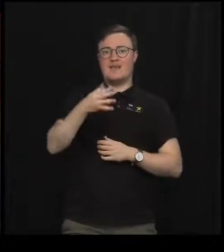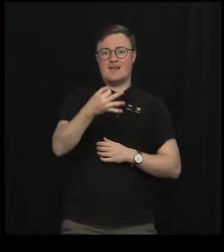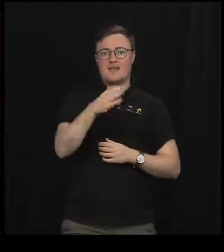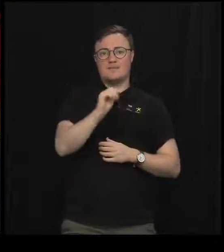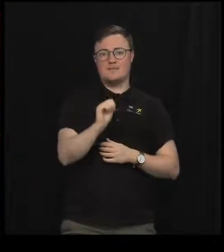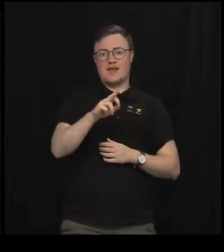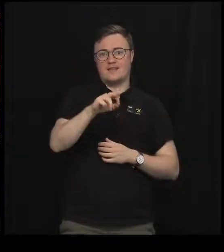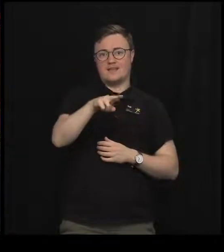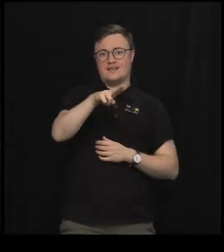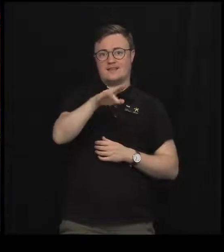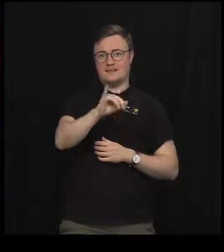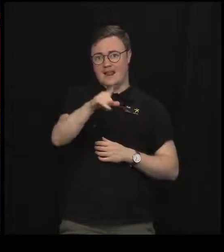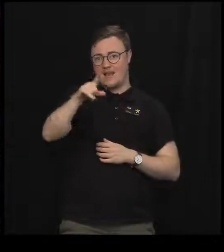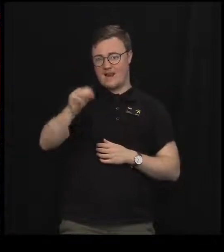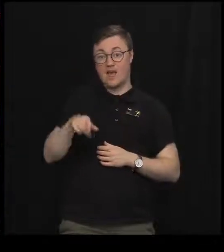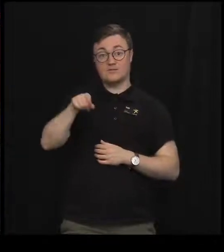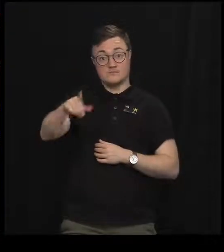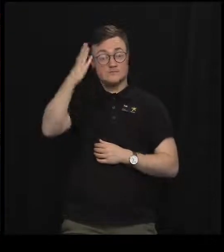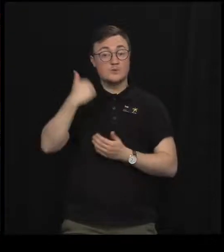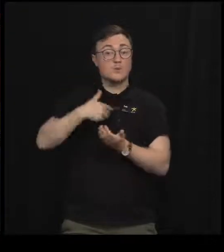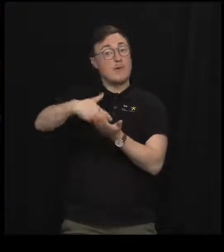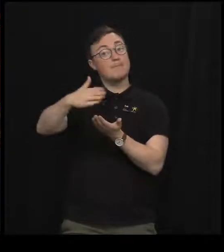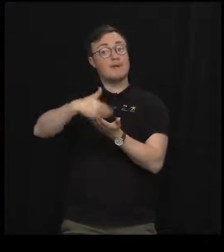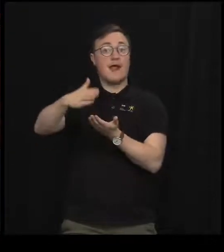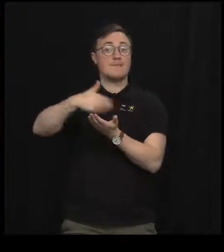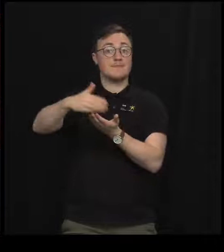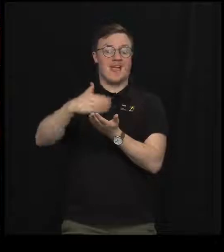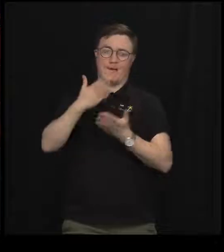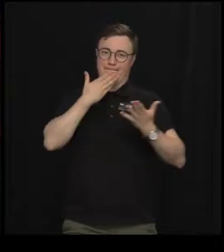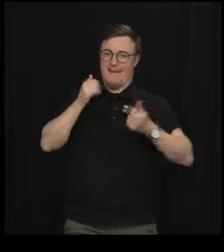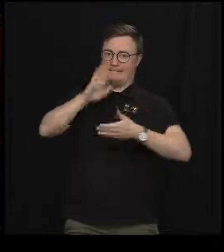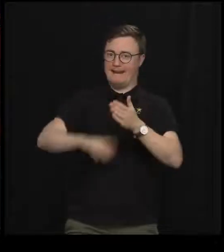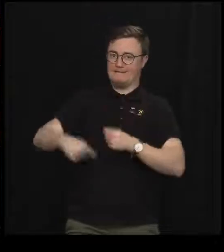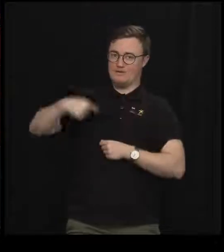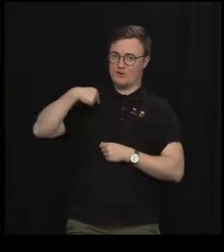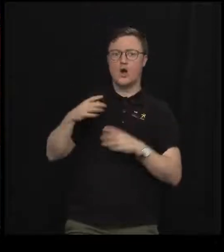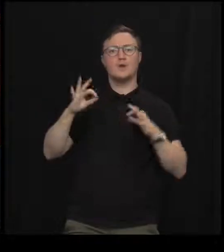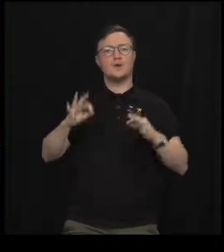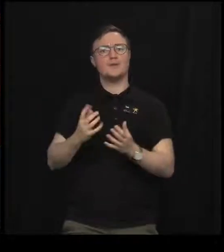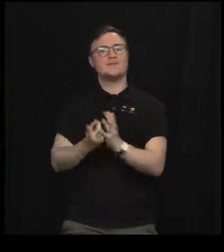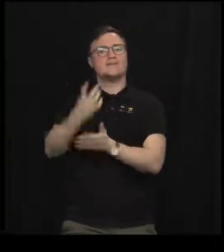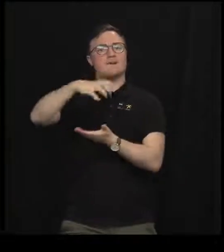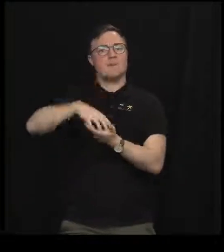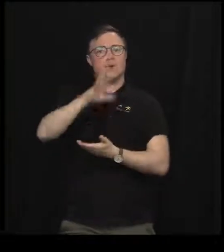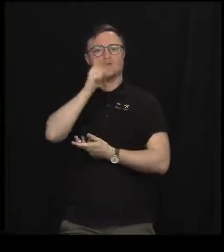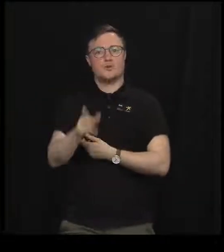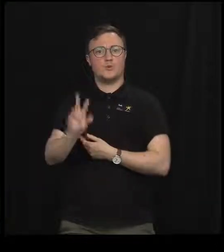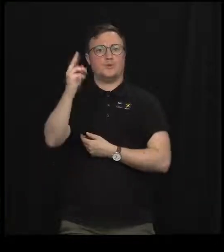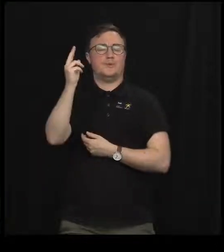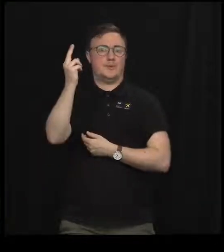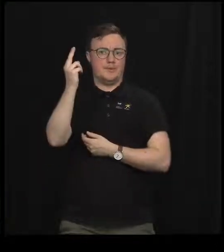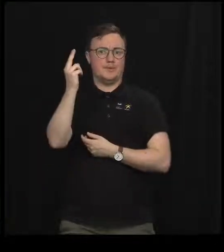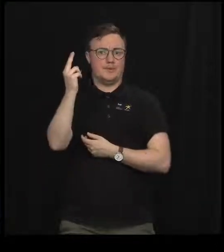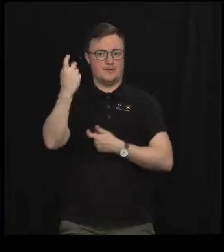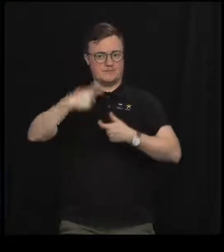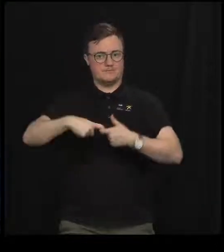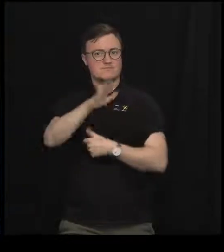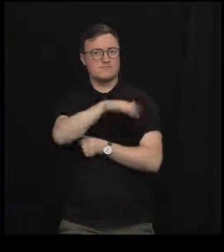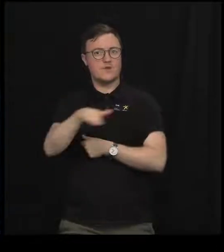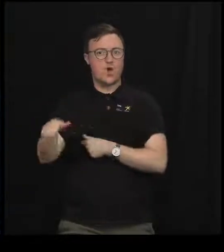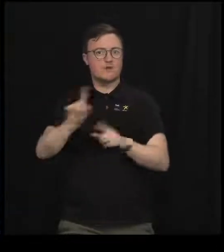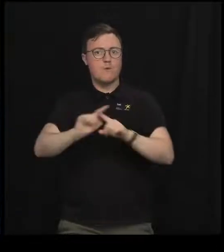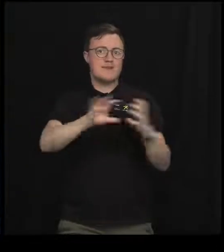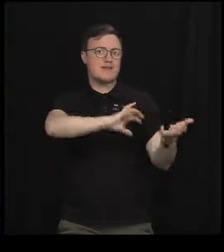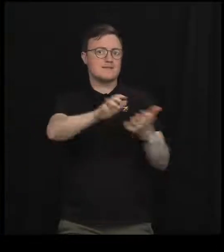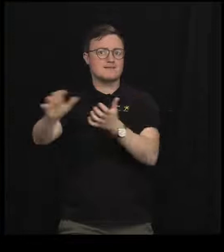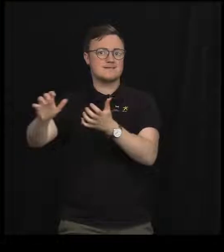sort of paint the picture a bit more than what I did for children now in the present, in the face of these multiple crises?